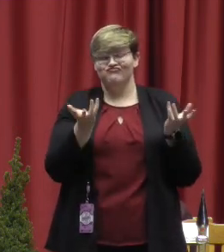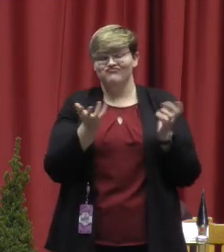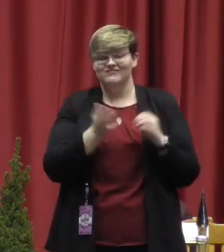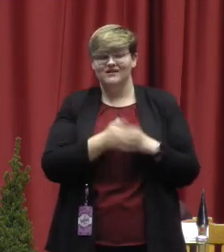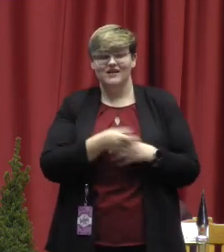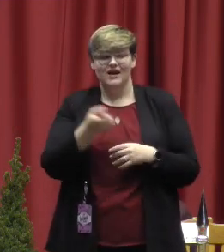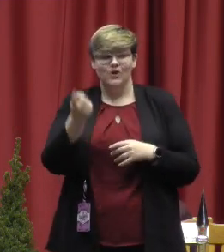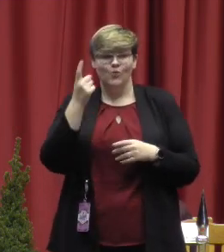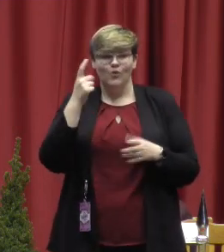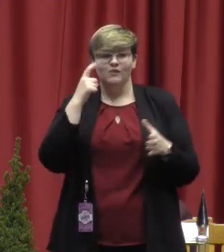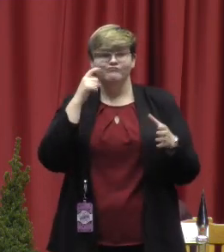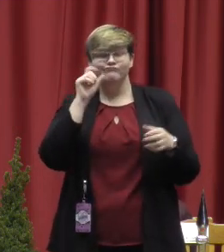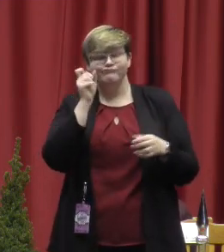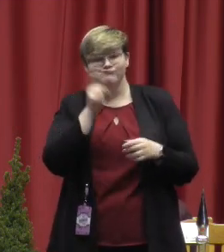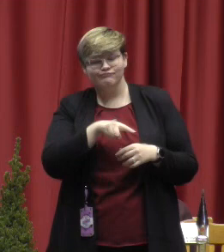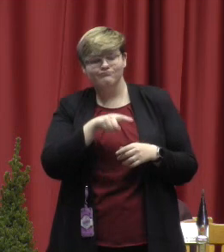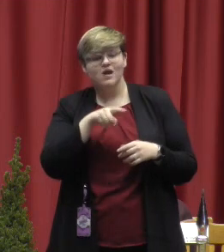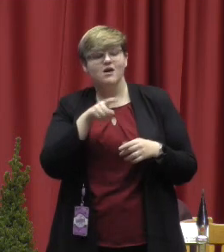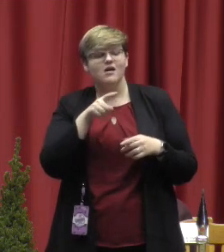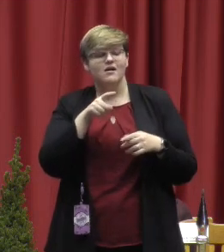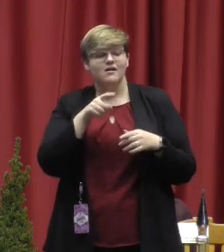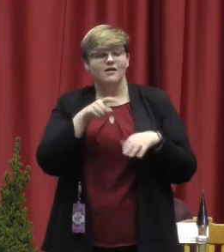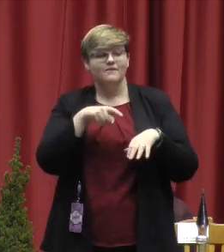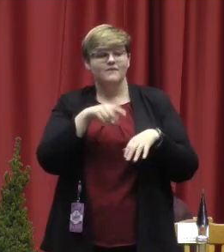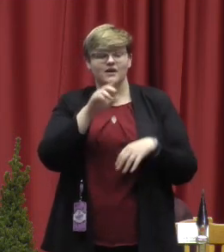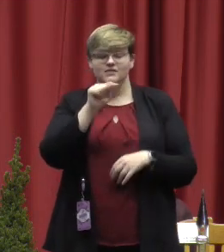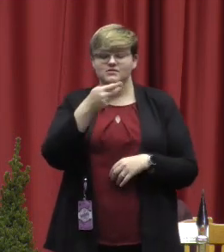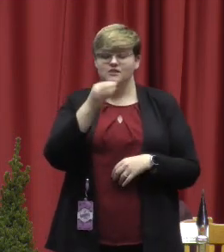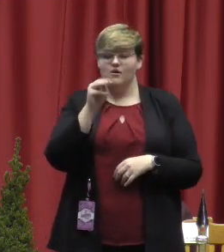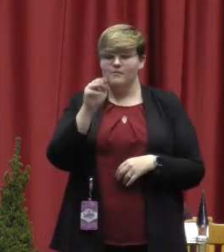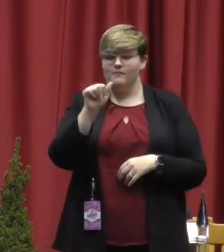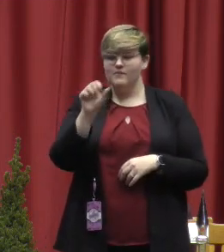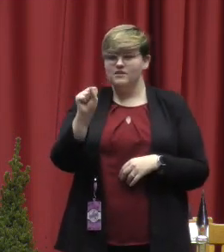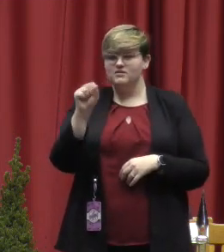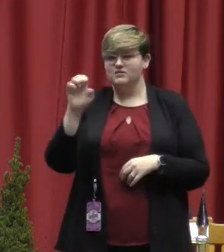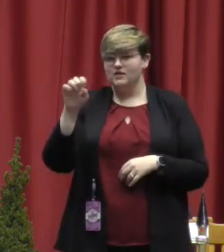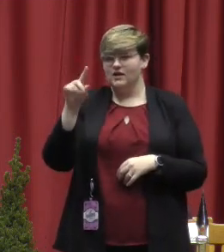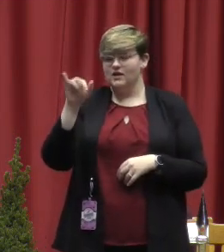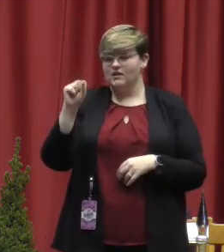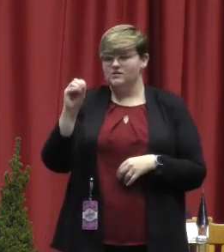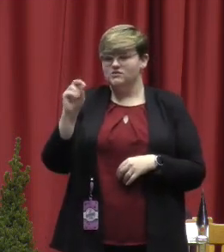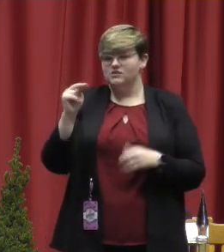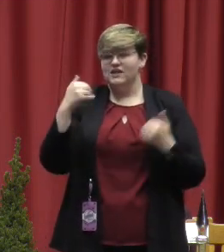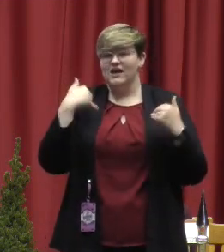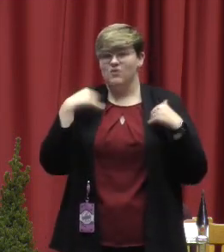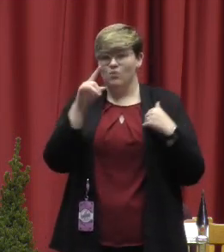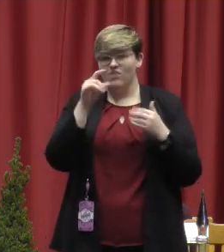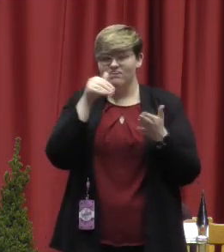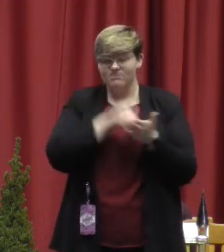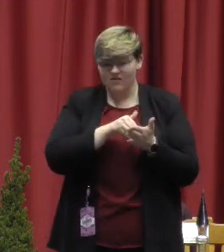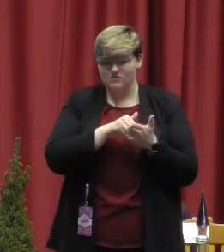caught my eye was Thomas Edison conducted 1,000 failed experiments.